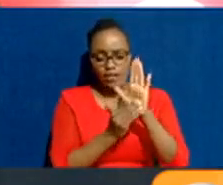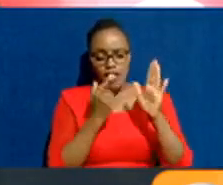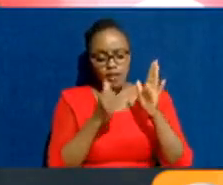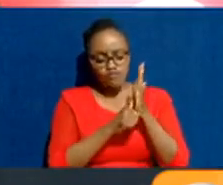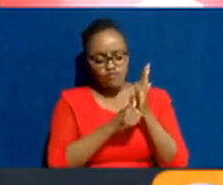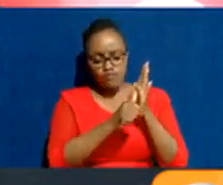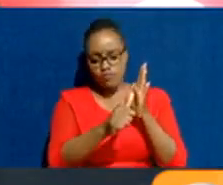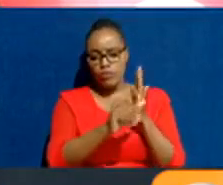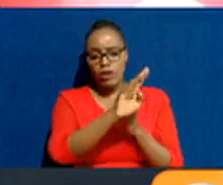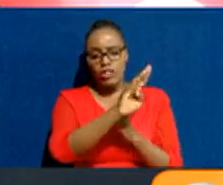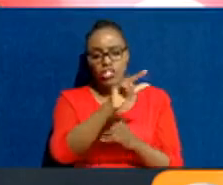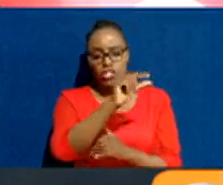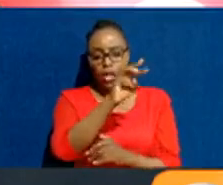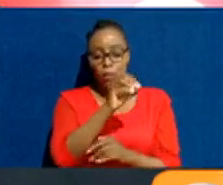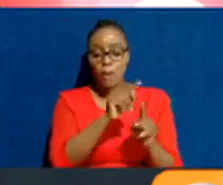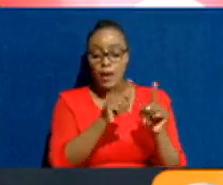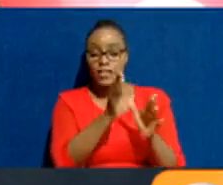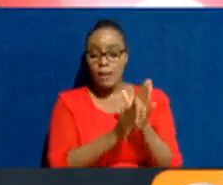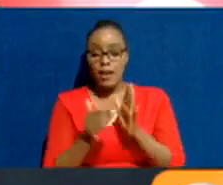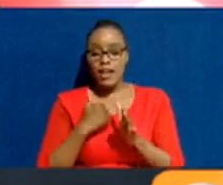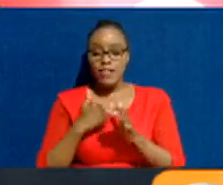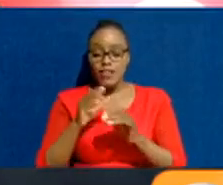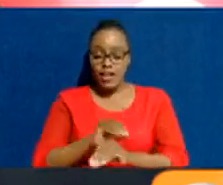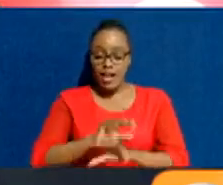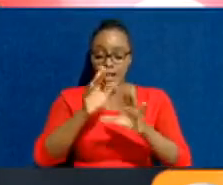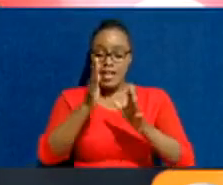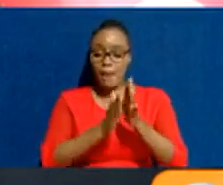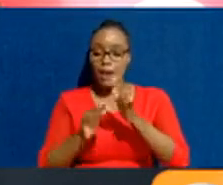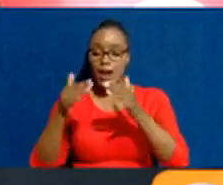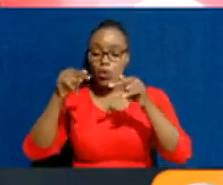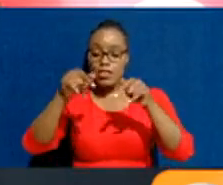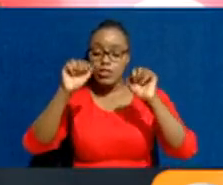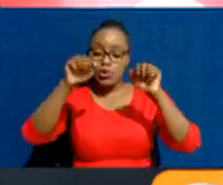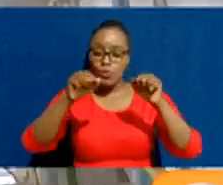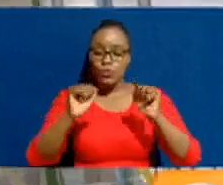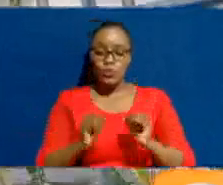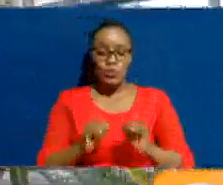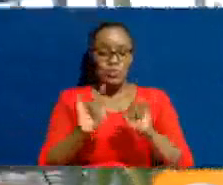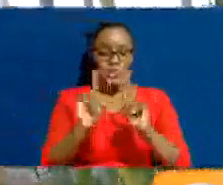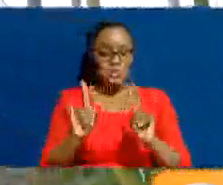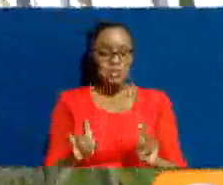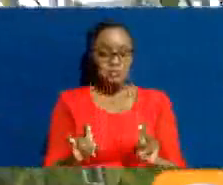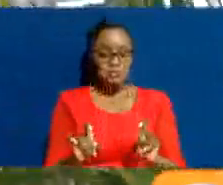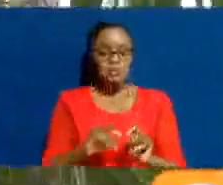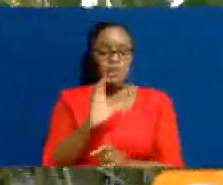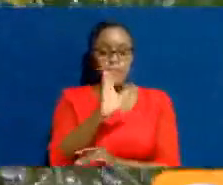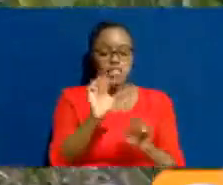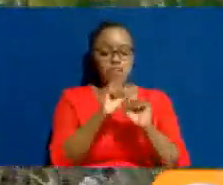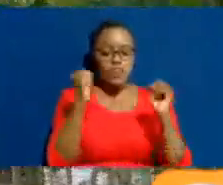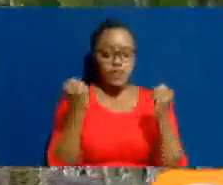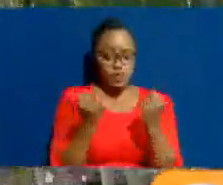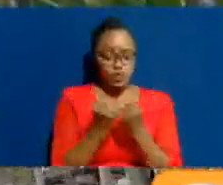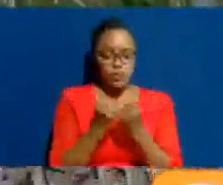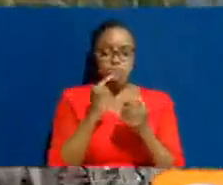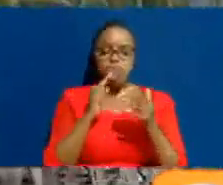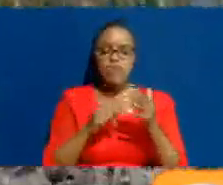of GMOs. But do we have a plan, an elaborate plan of how that can be executed? The civic groups who stated that